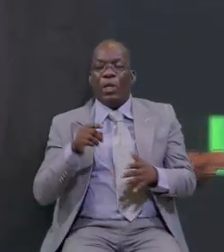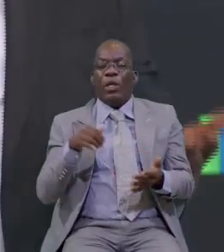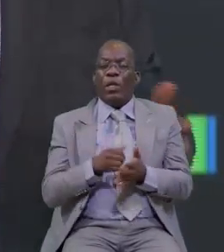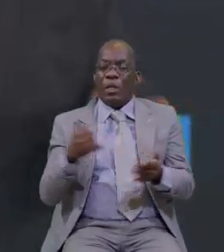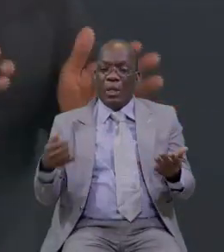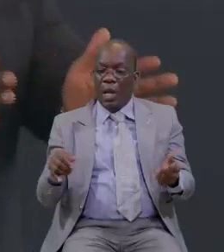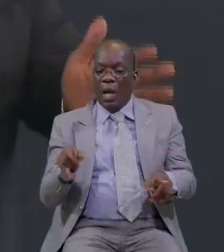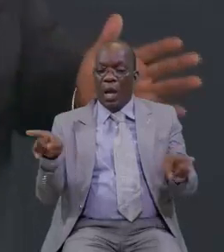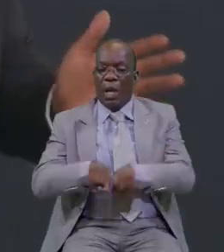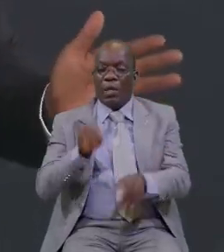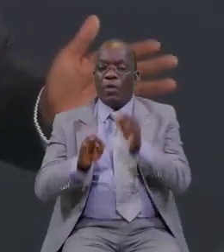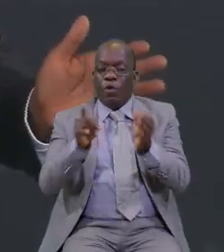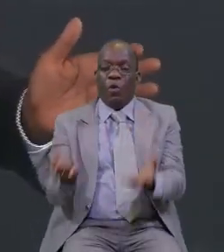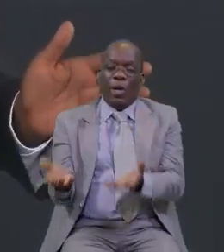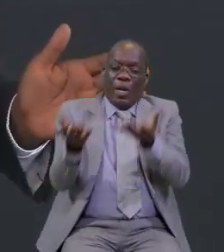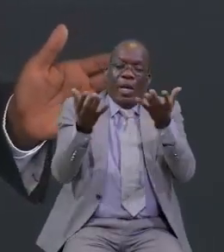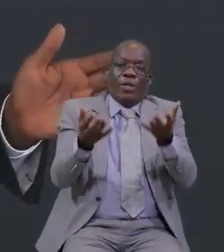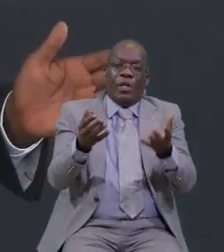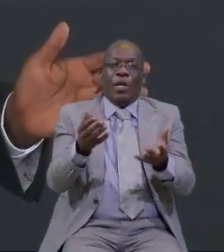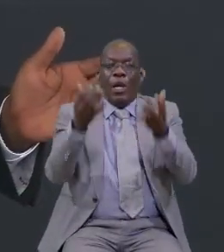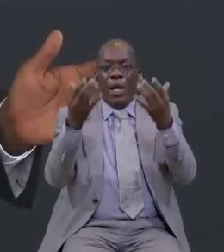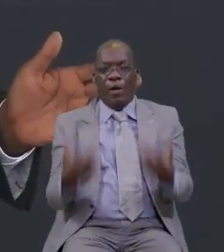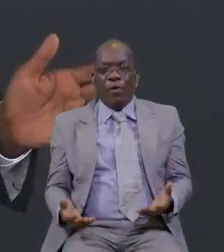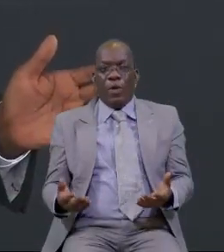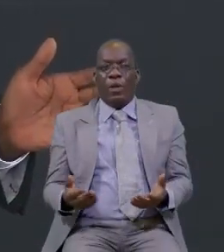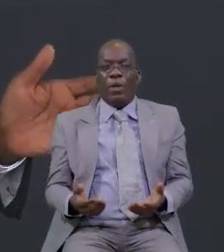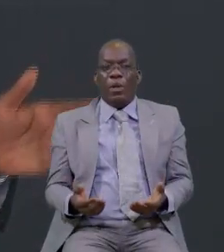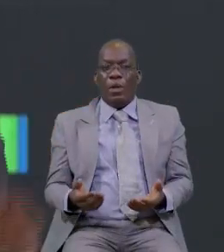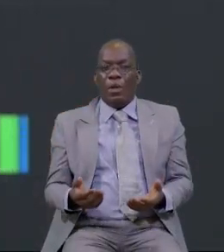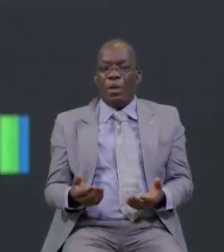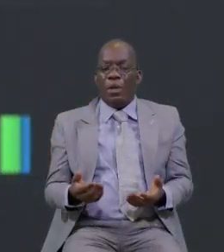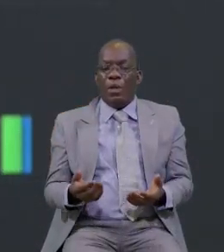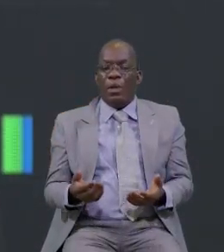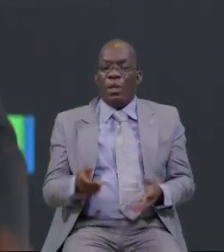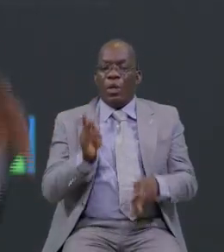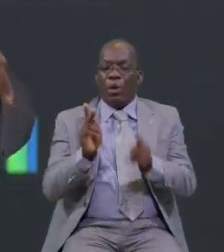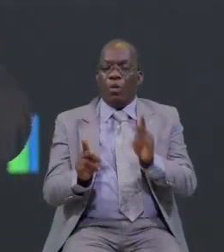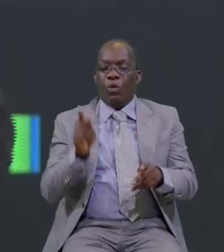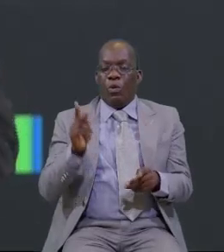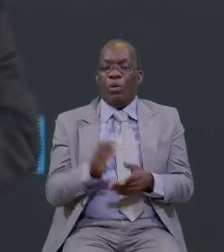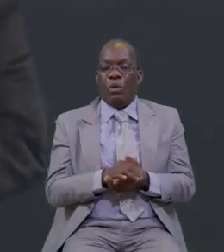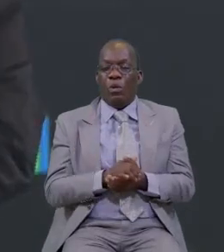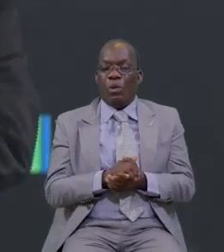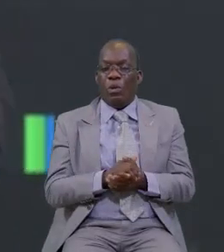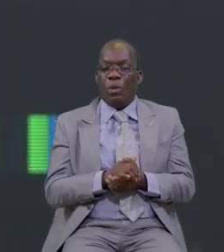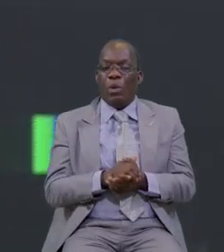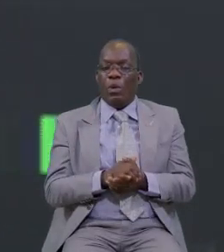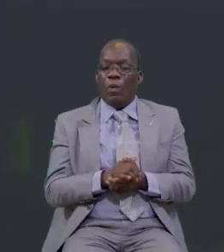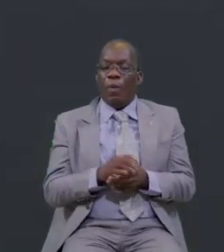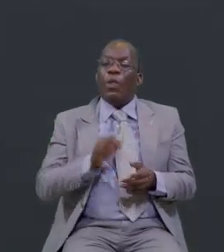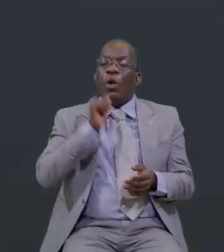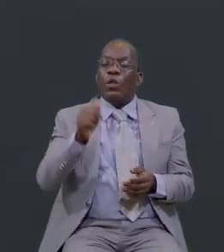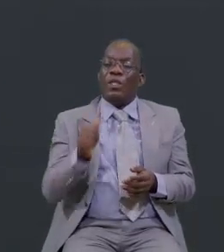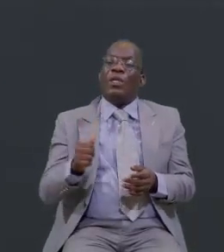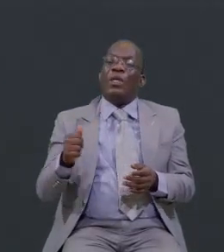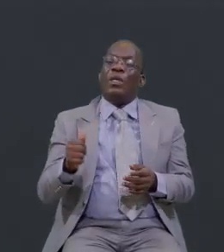your back. To run the race becomes impossible. Not just difficult, impossible. When